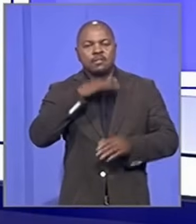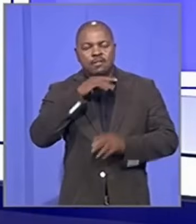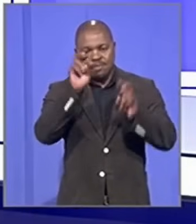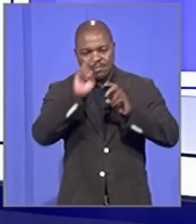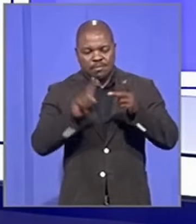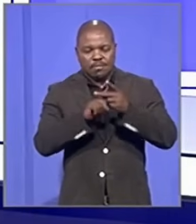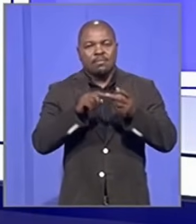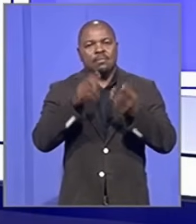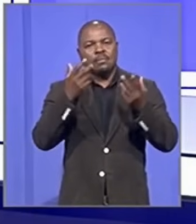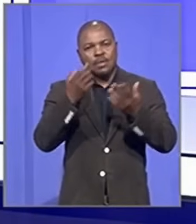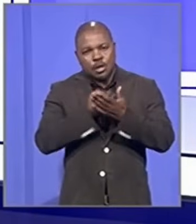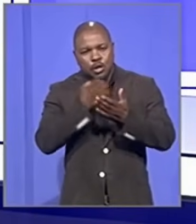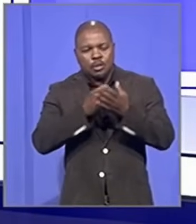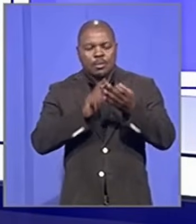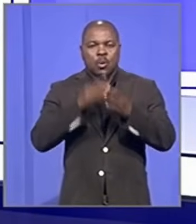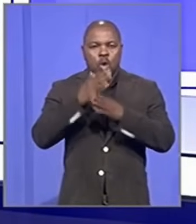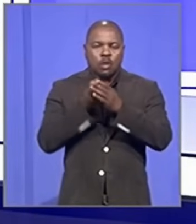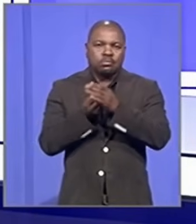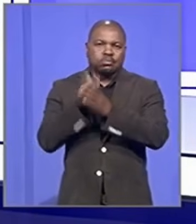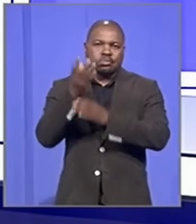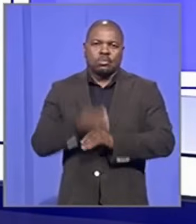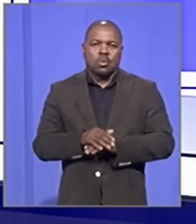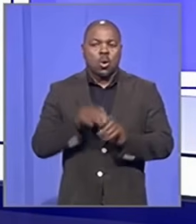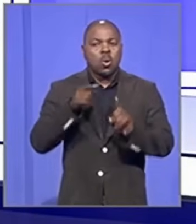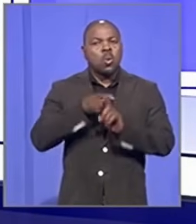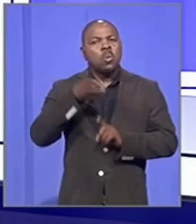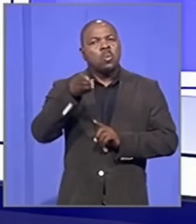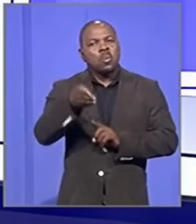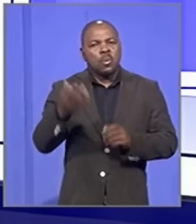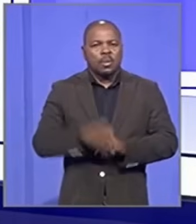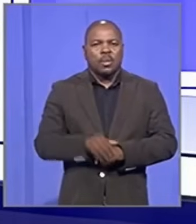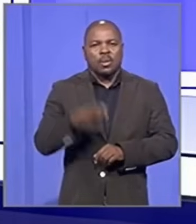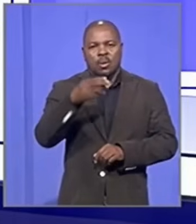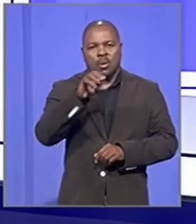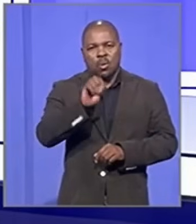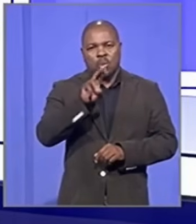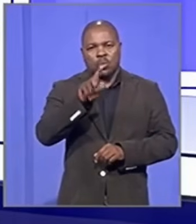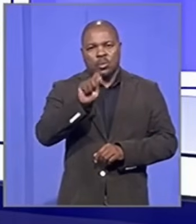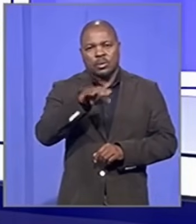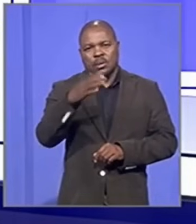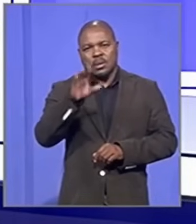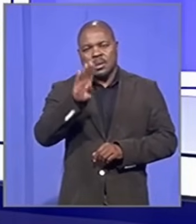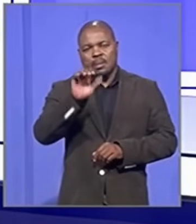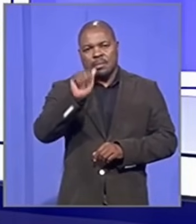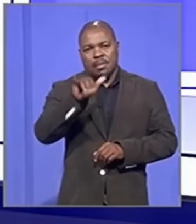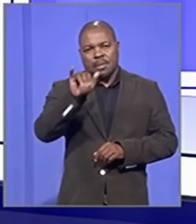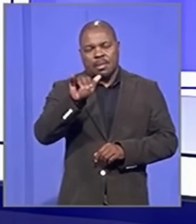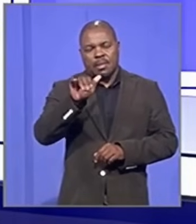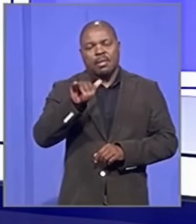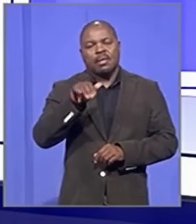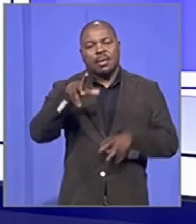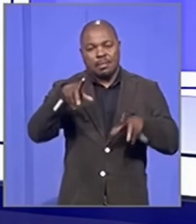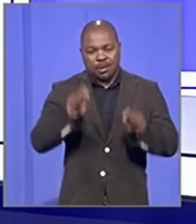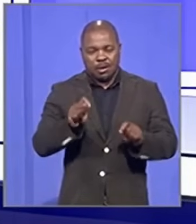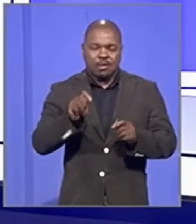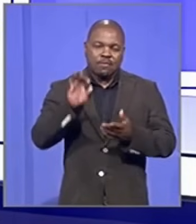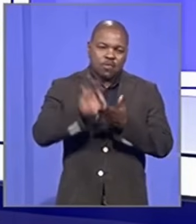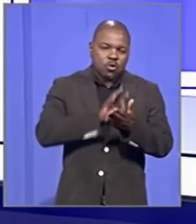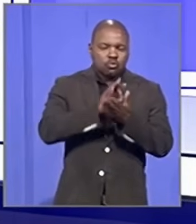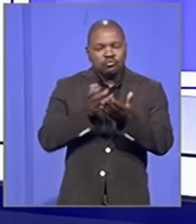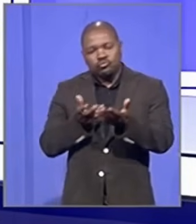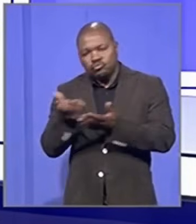go hlola mešomo. Mashatile o be a bolela seo nakong ya lesolo la mokgatlo wa gabo la go uauetša dikgetho ka Hout Bay, Cape Town, mo a bego a